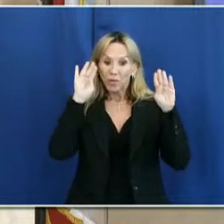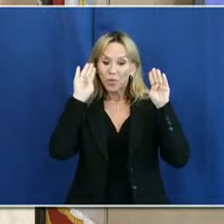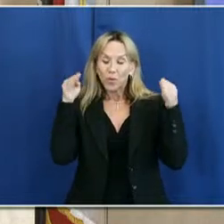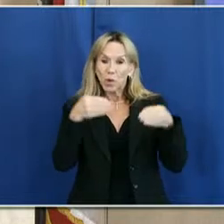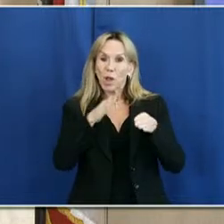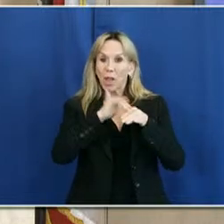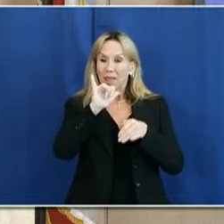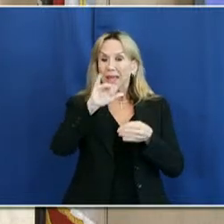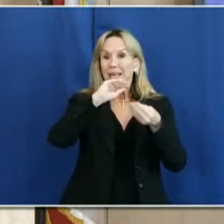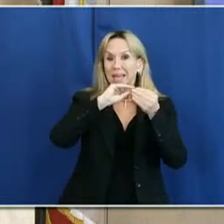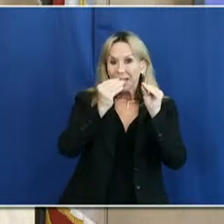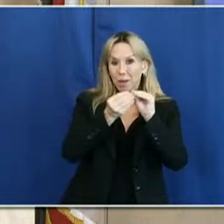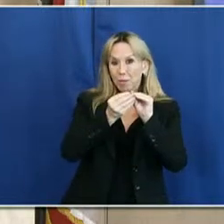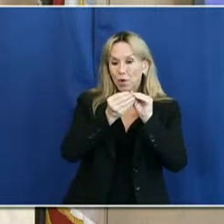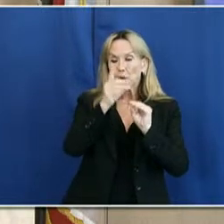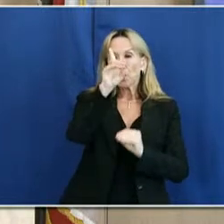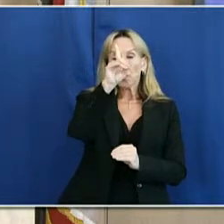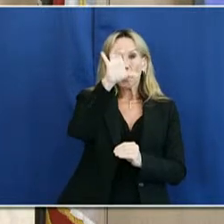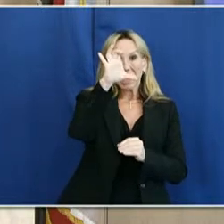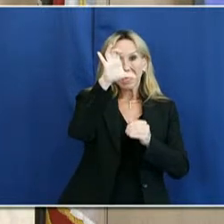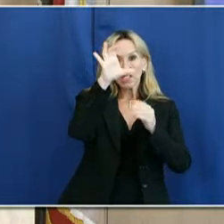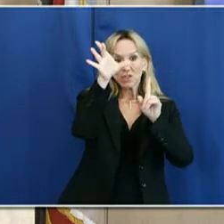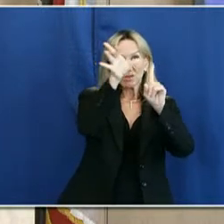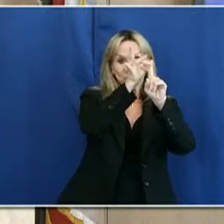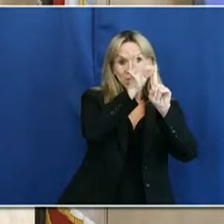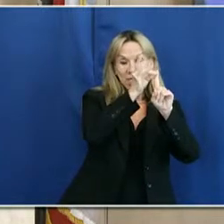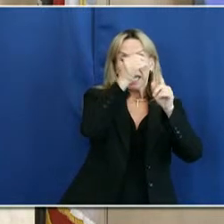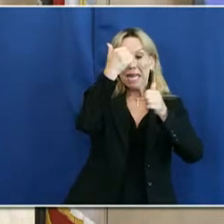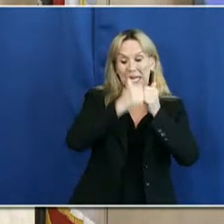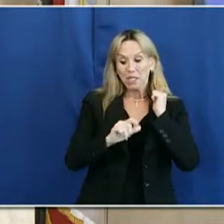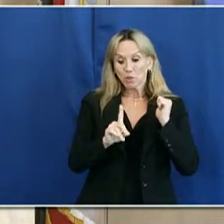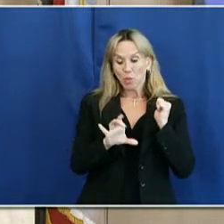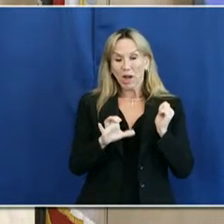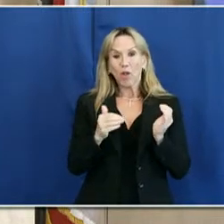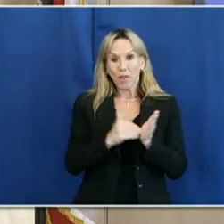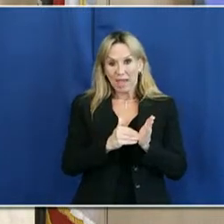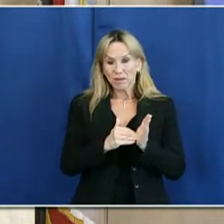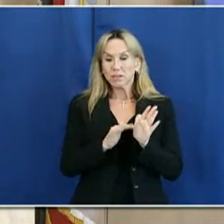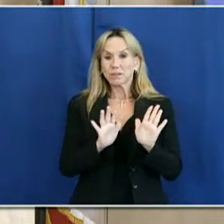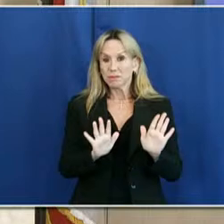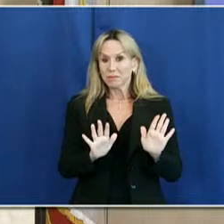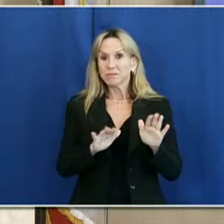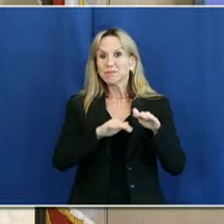on that number of 100 per 100,000, but as the